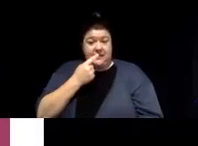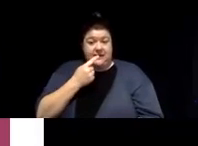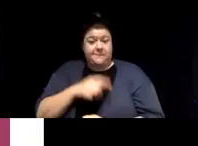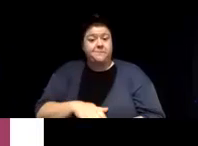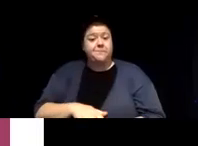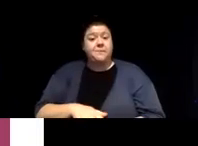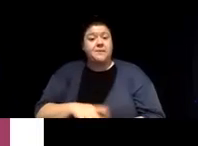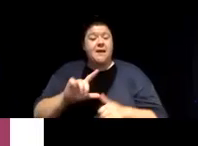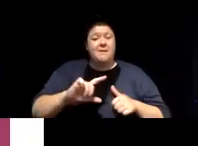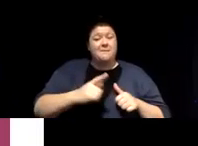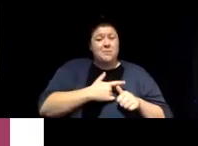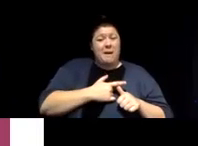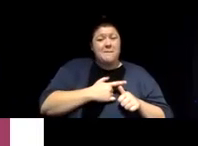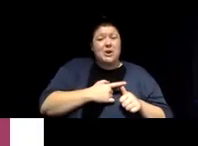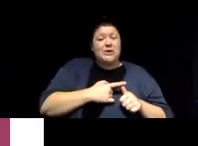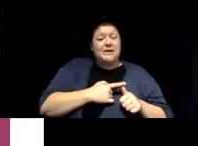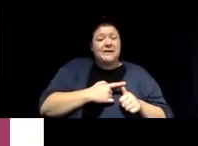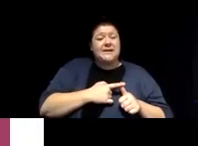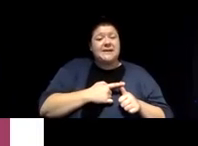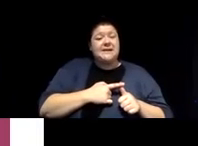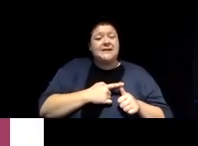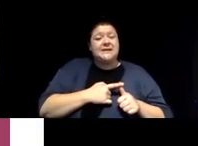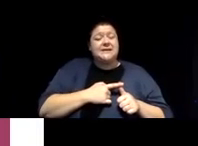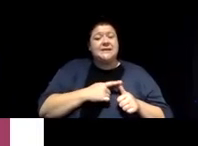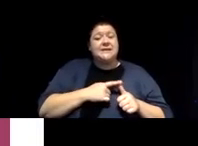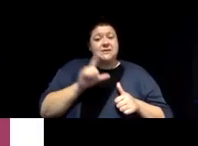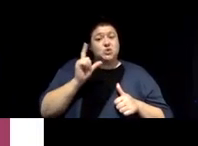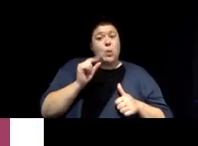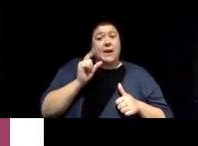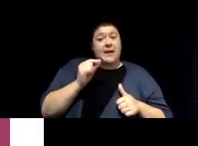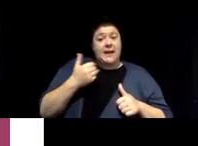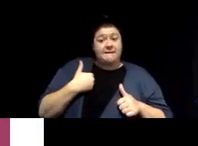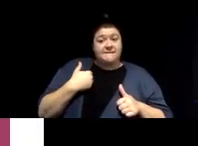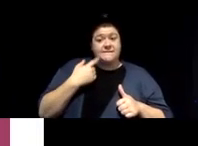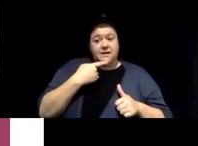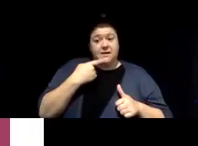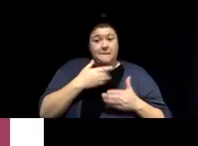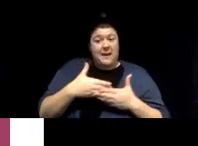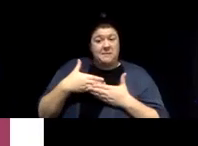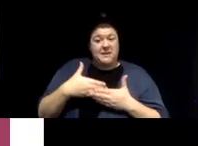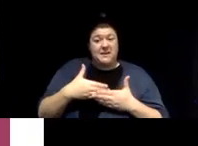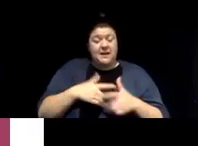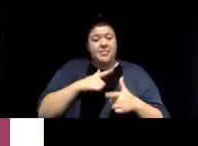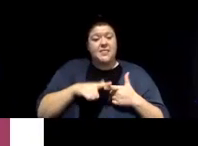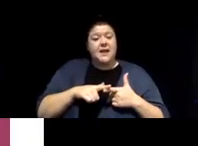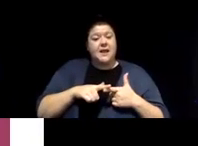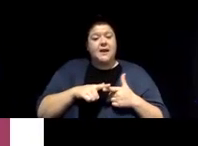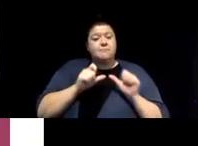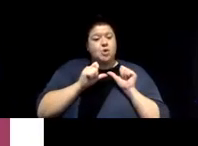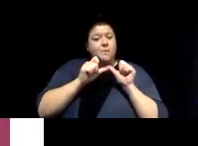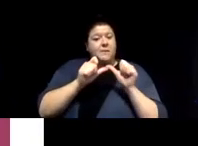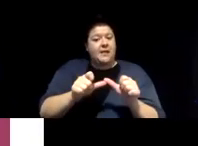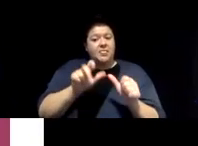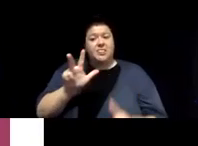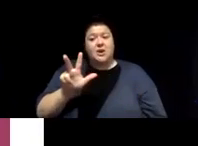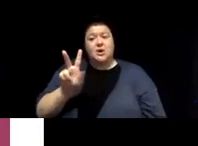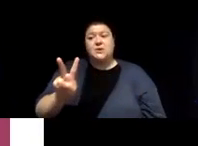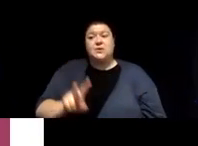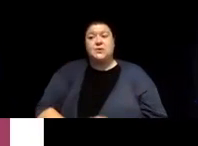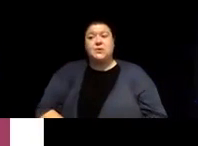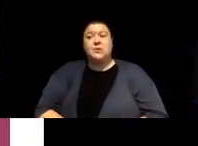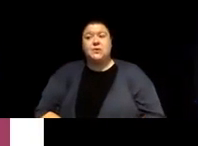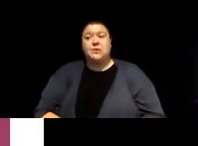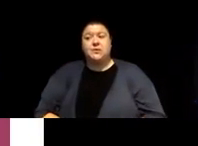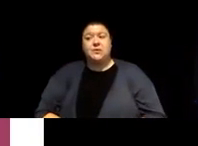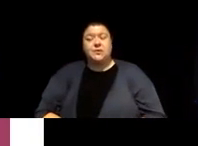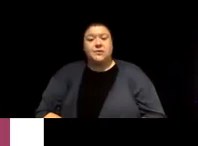teeth are made up of 20 teeth, and our permanent or adult teeth include molars